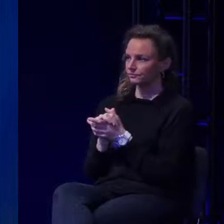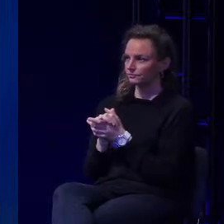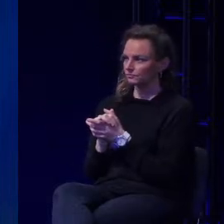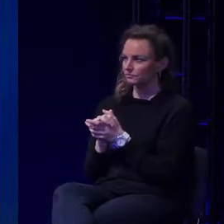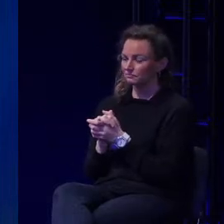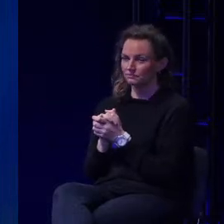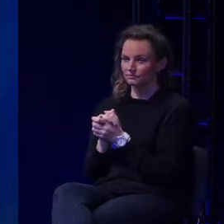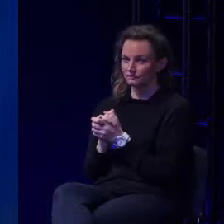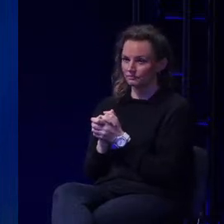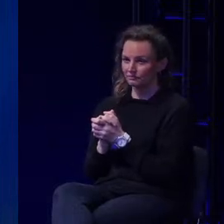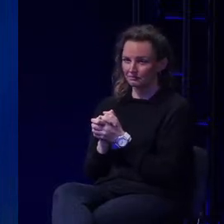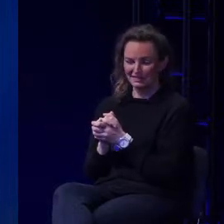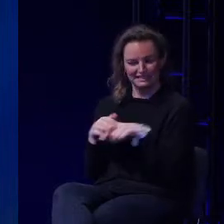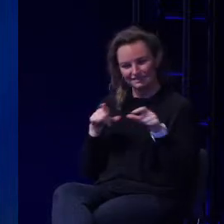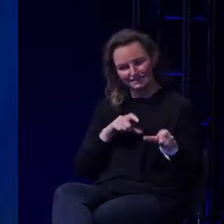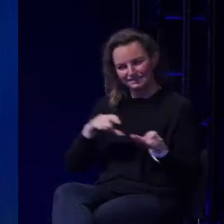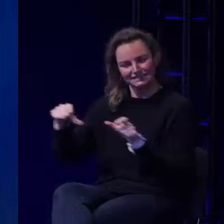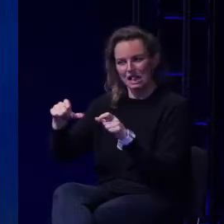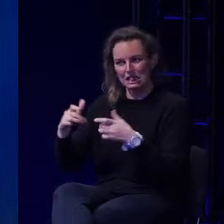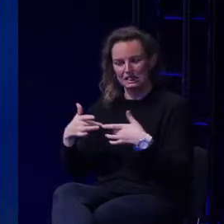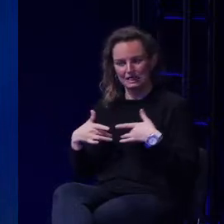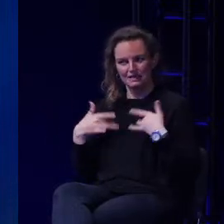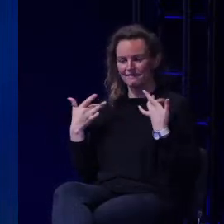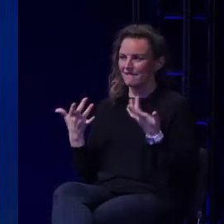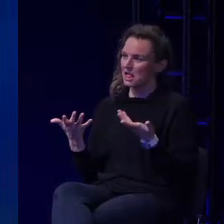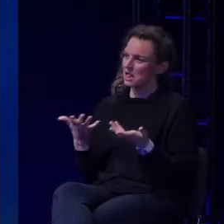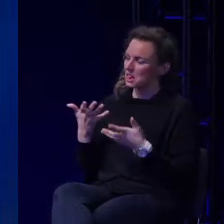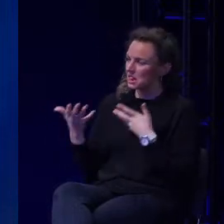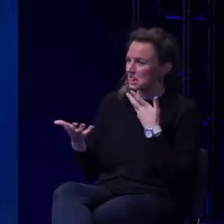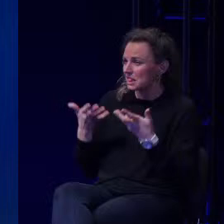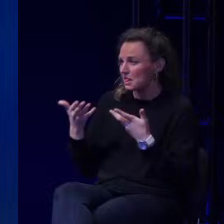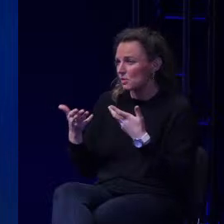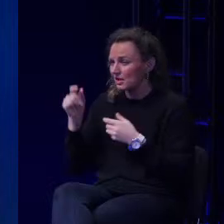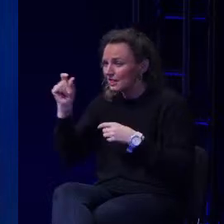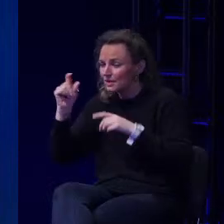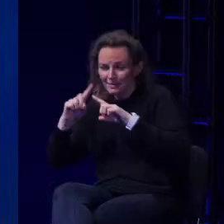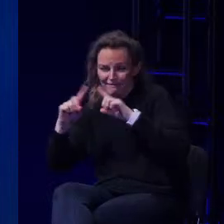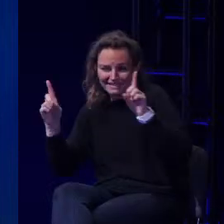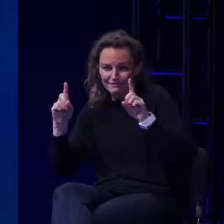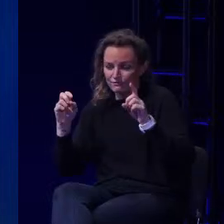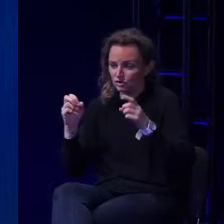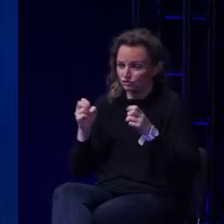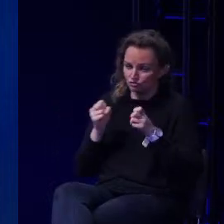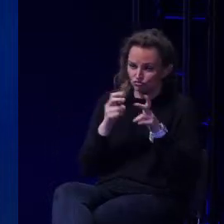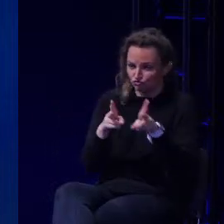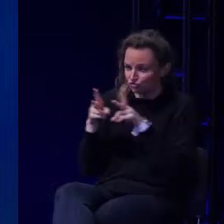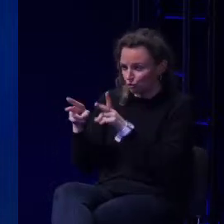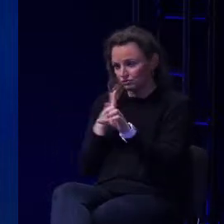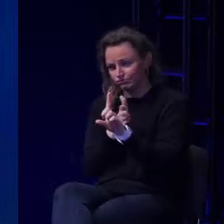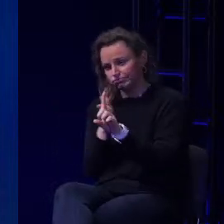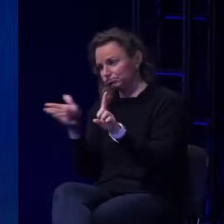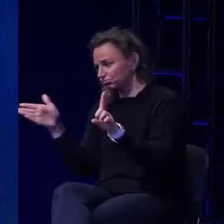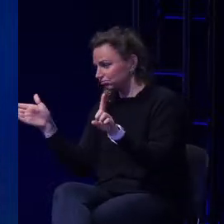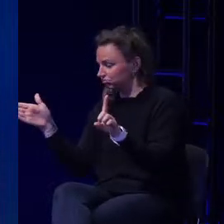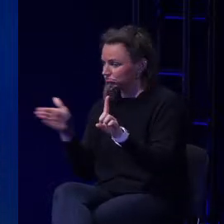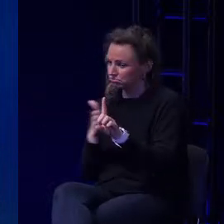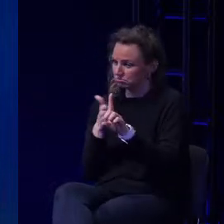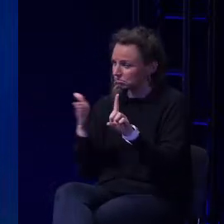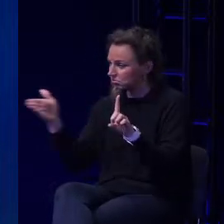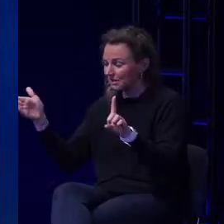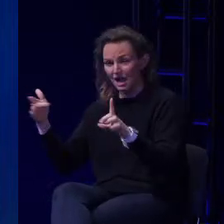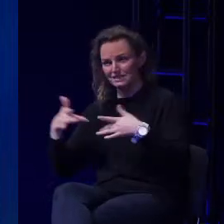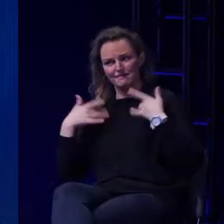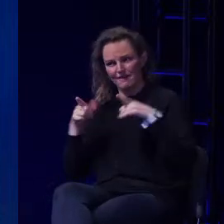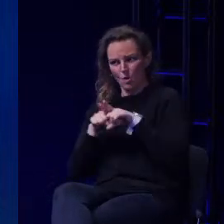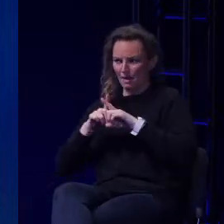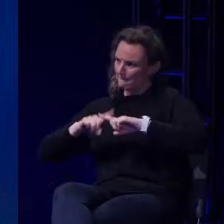don't know. I still didn't feel like, even though it was a slightly different track or a little bit of a detour, I didn't feel like it was miles